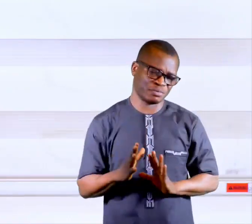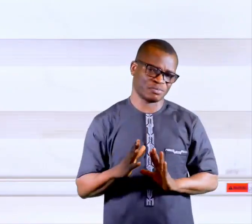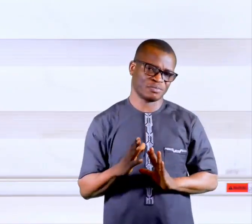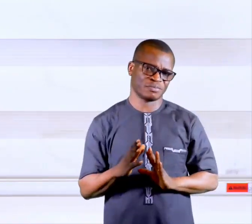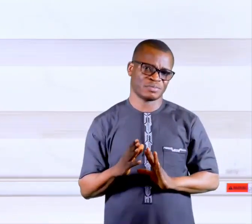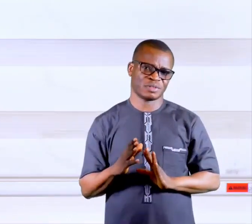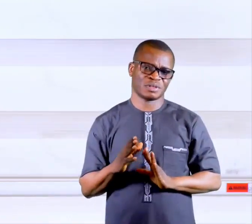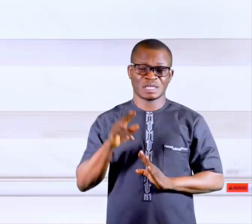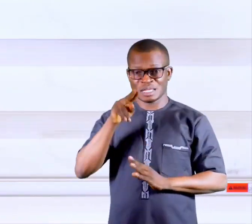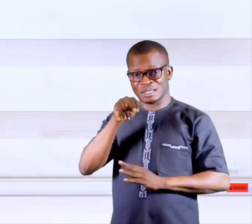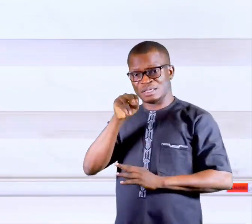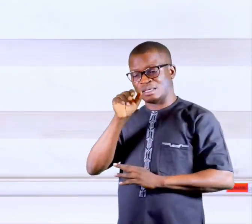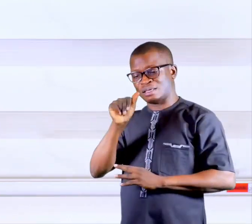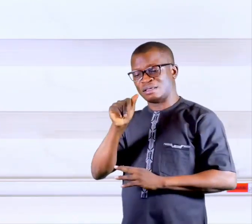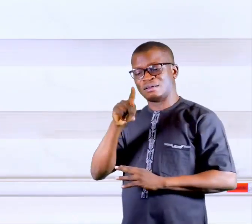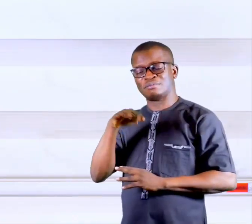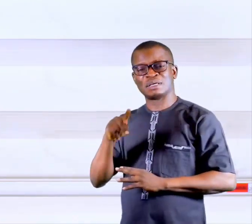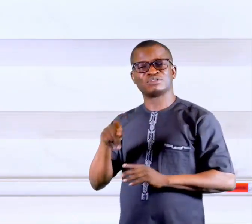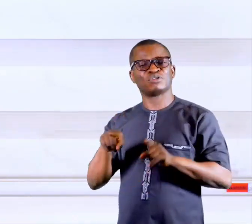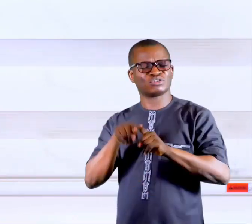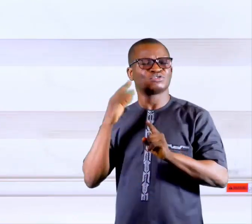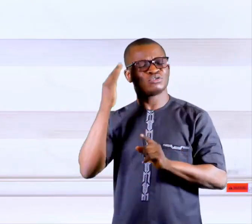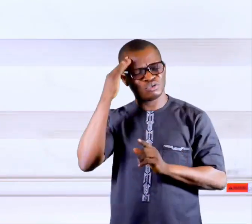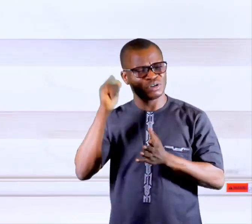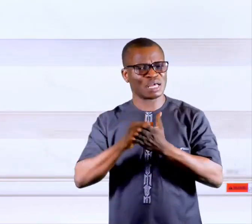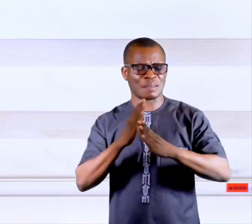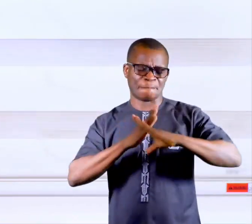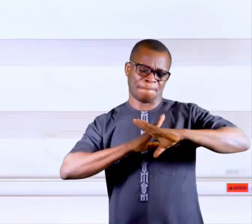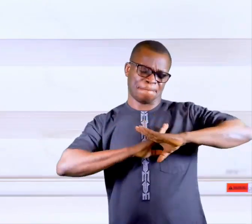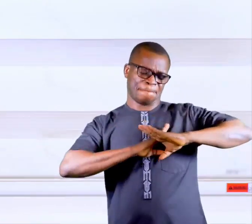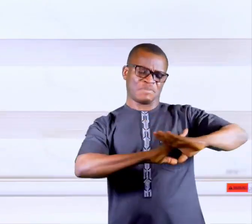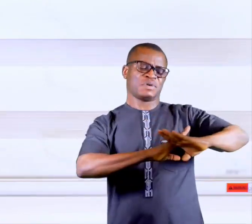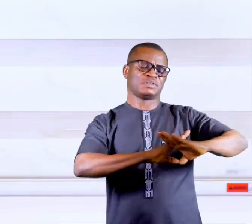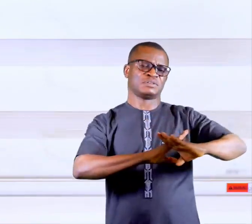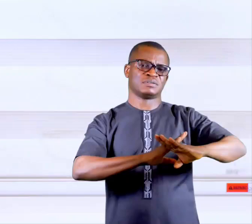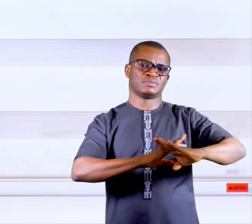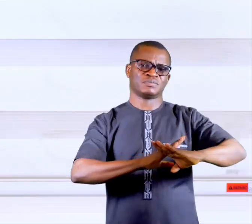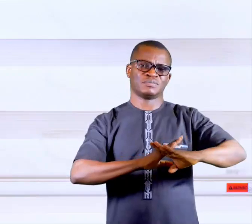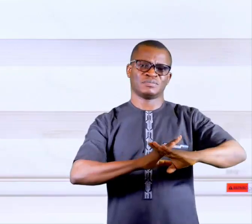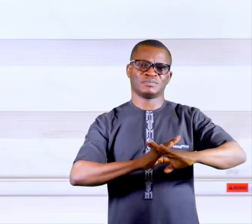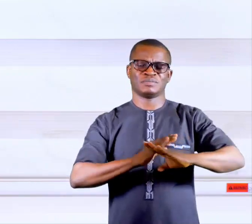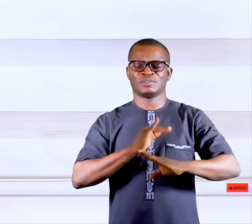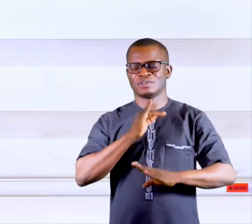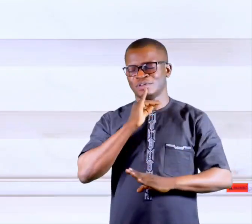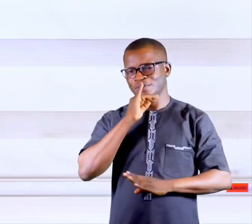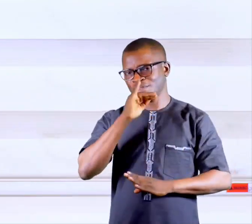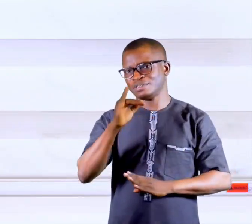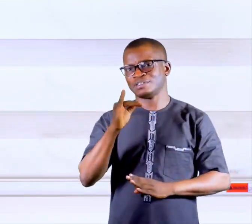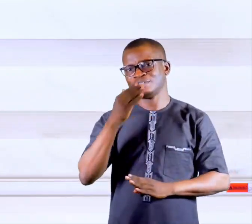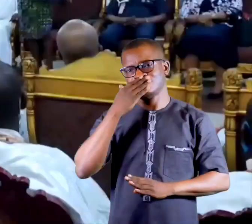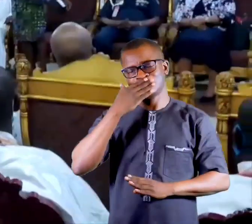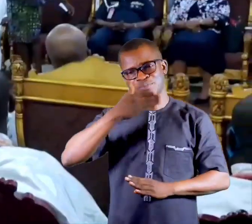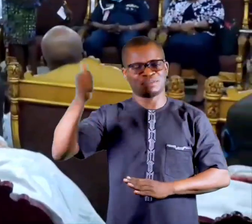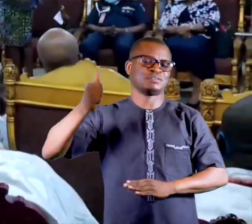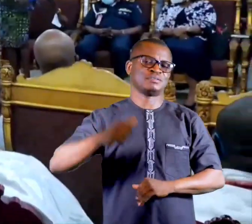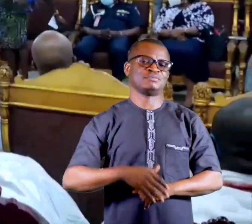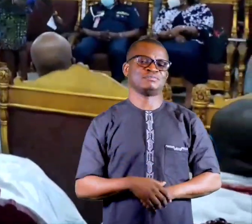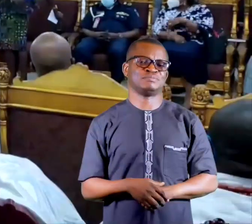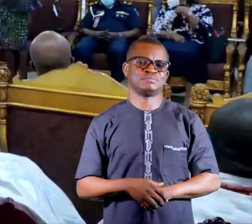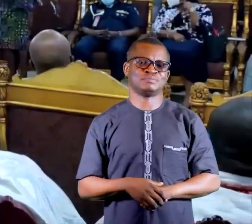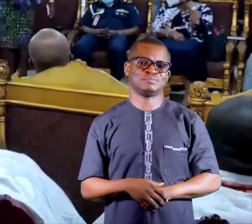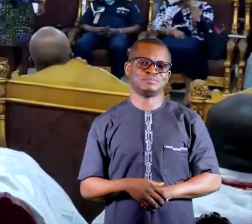also realizes that prevention is the antidote for every ill in the society.